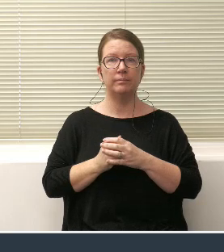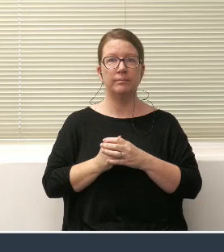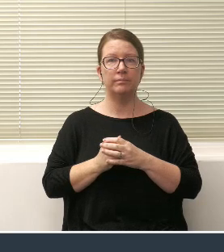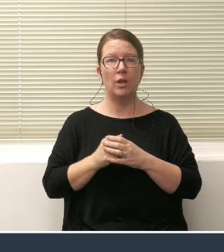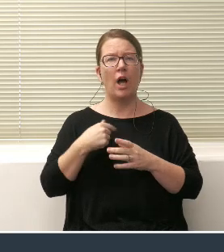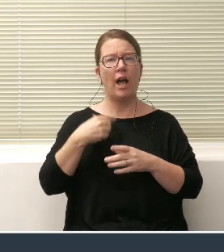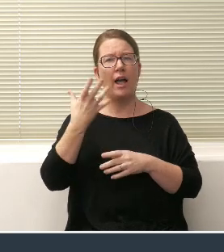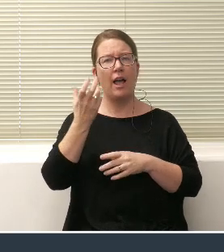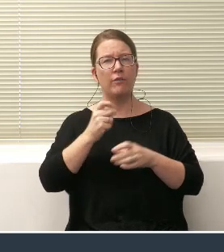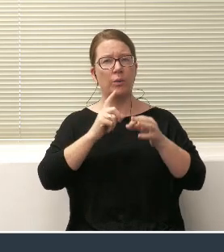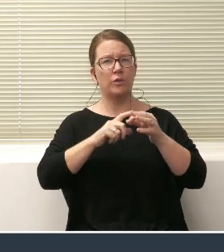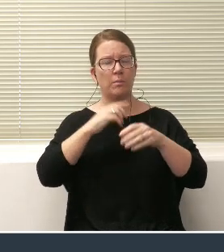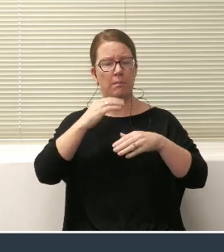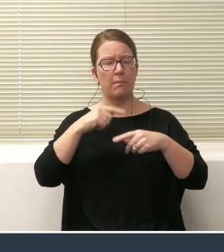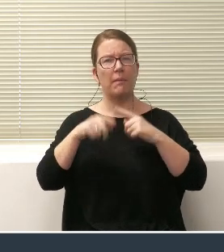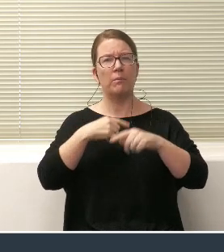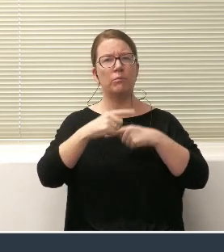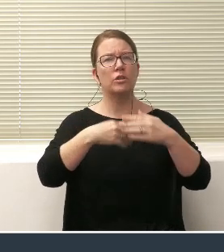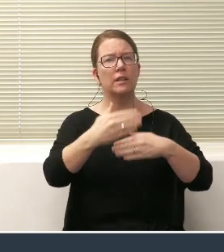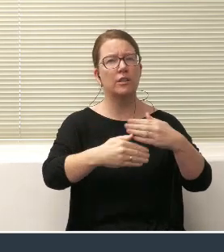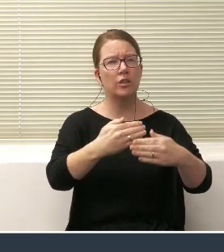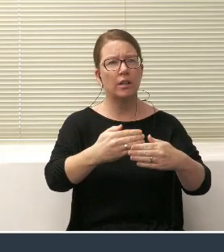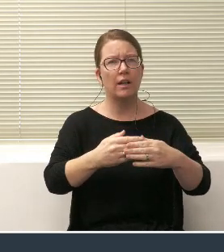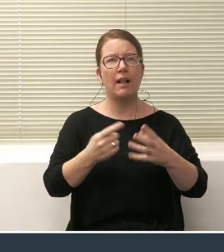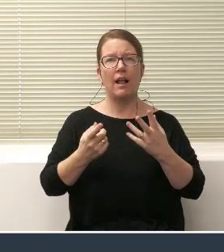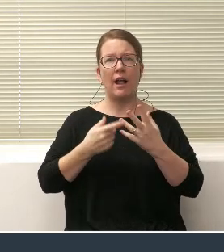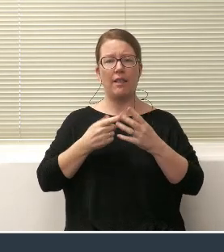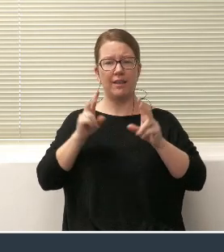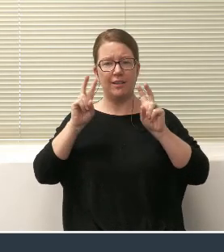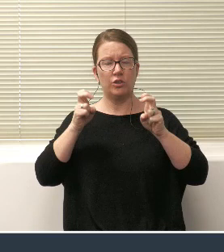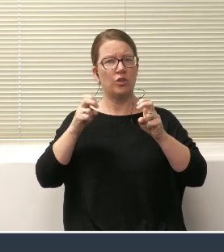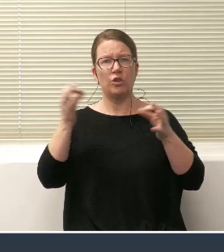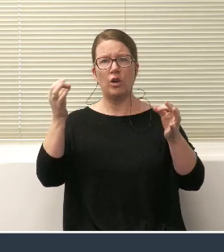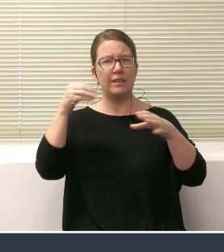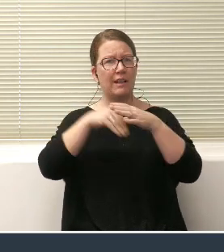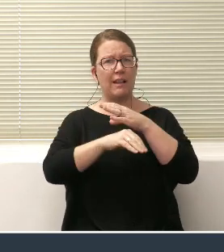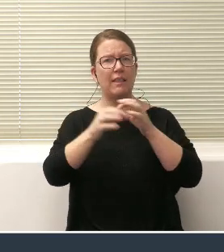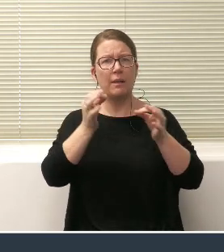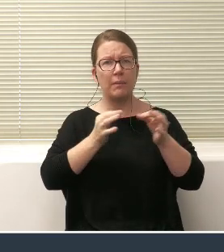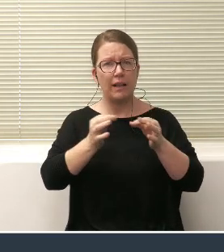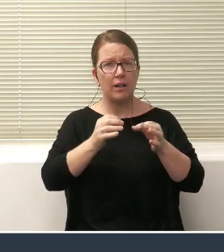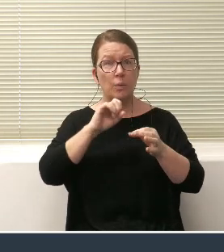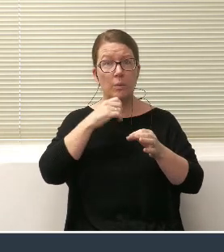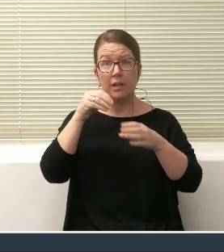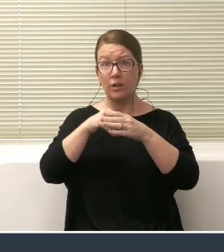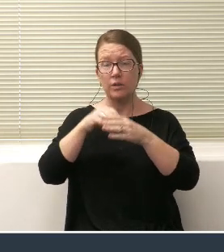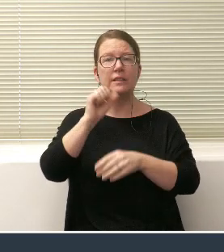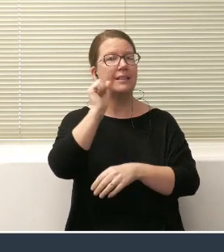Just a procedural question. The other issues that weren't part of our plan, will they be also debated and voted on? Thank